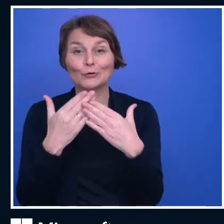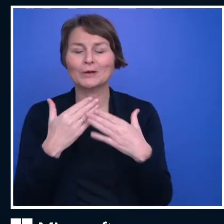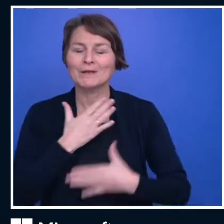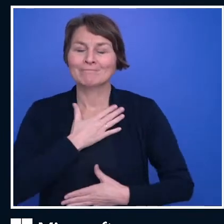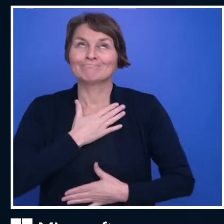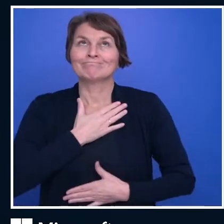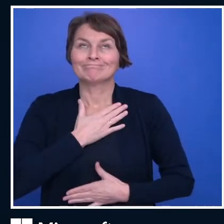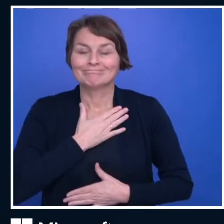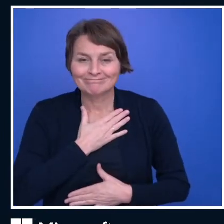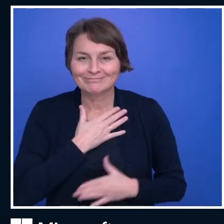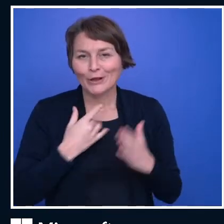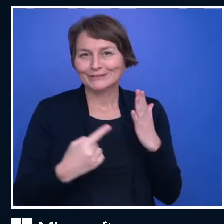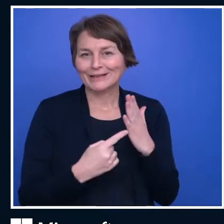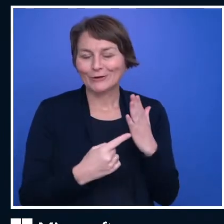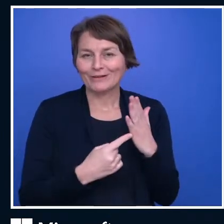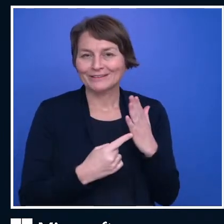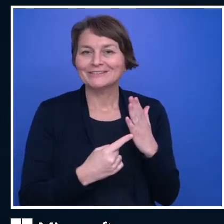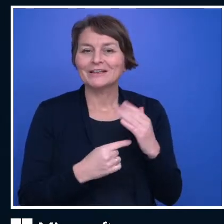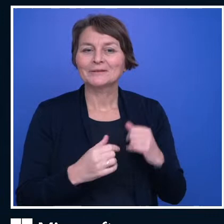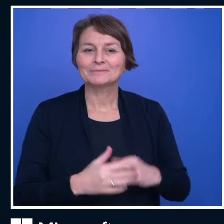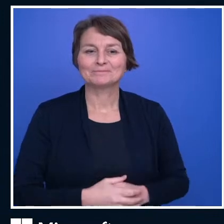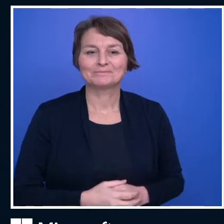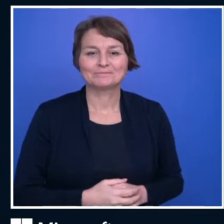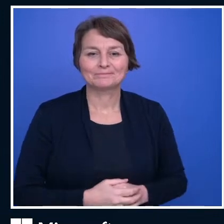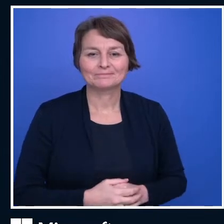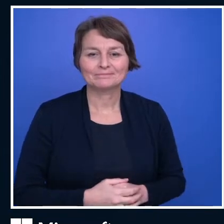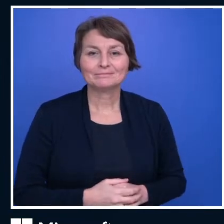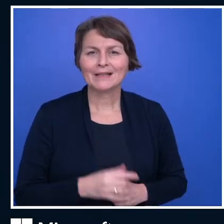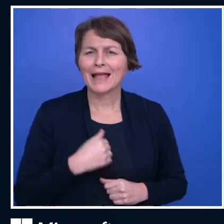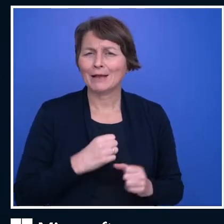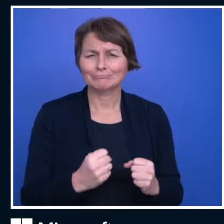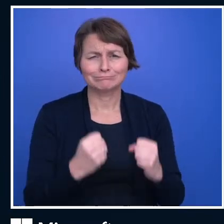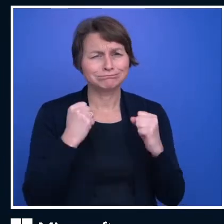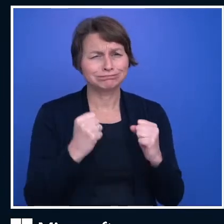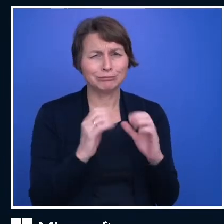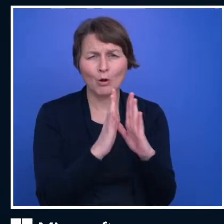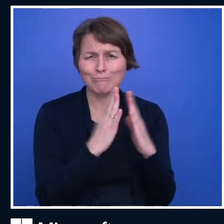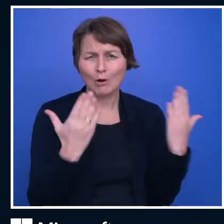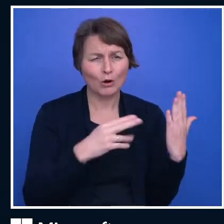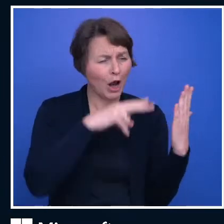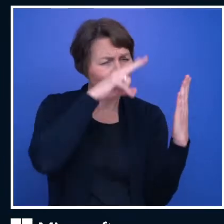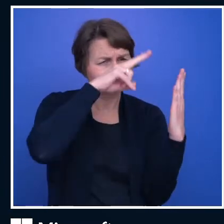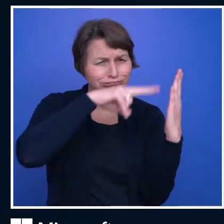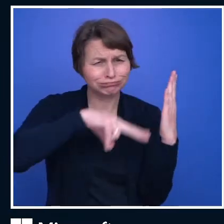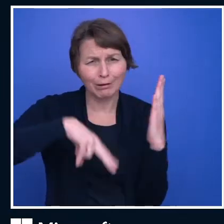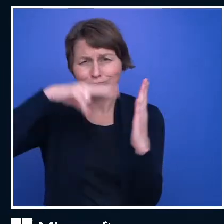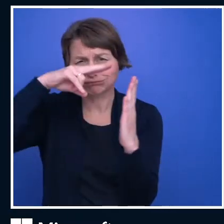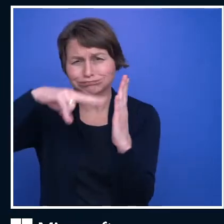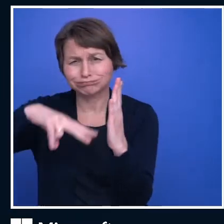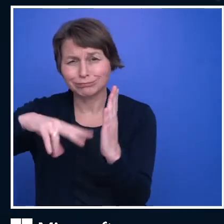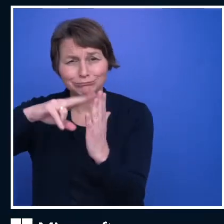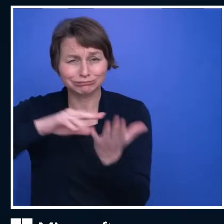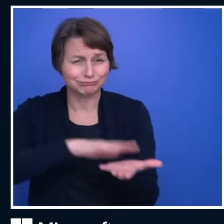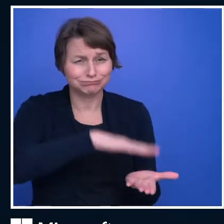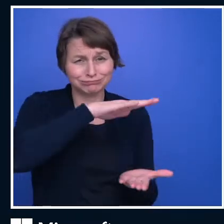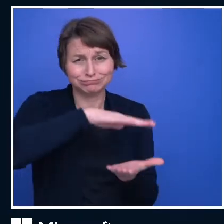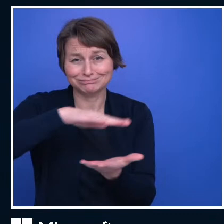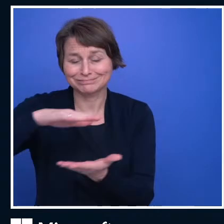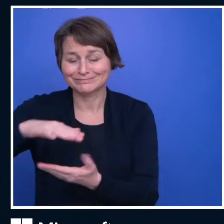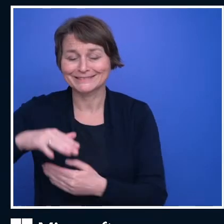I'm a complete bookworm. So let's jump into why we need to build a quiz generator.